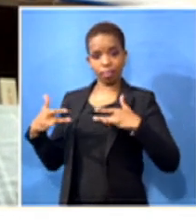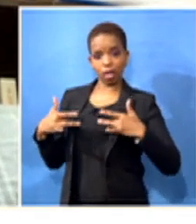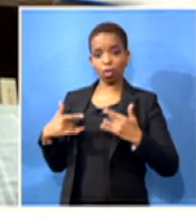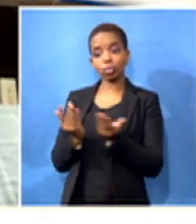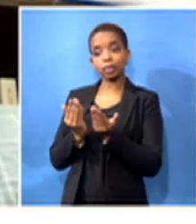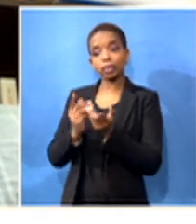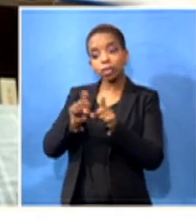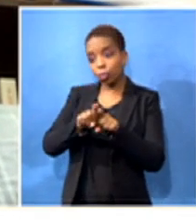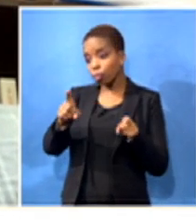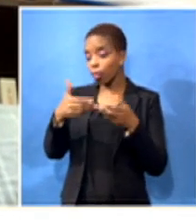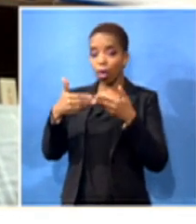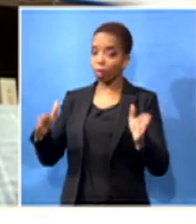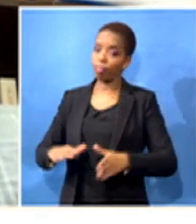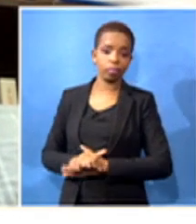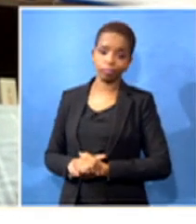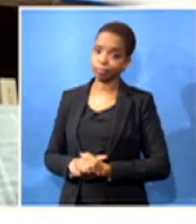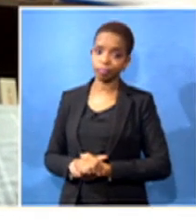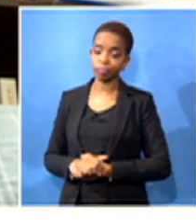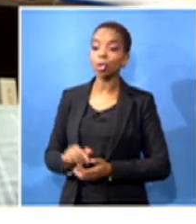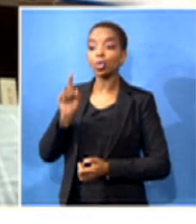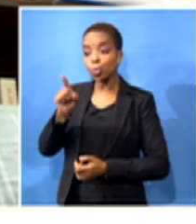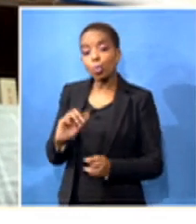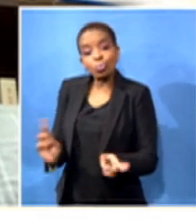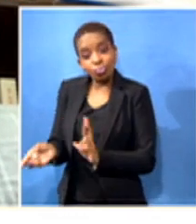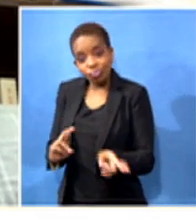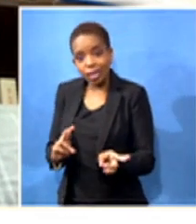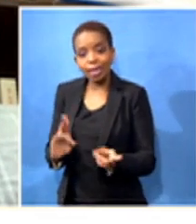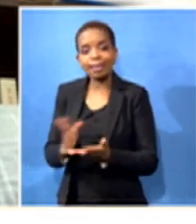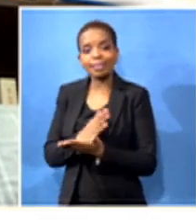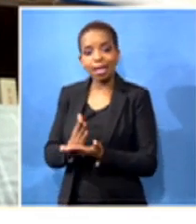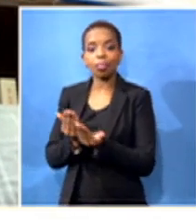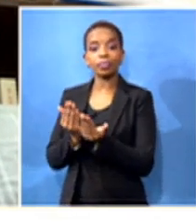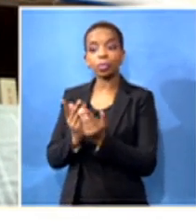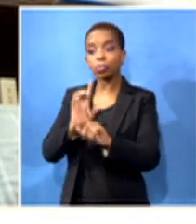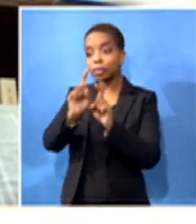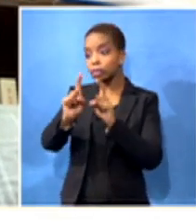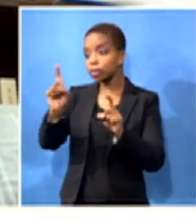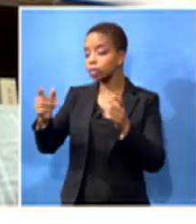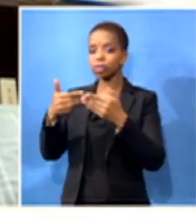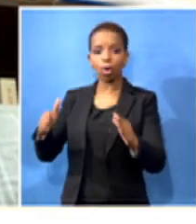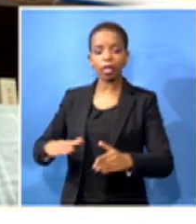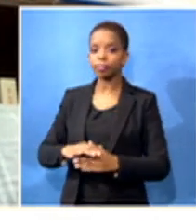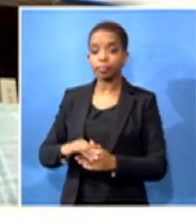you ready for the fact that some schools in your province are not going to open on Monday?